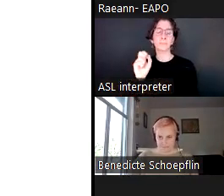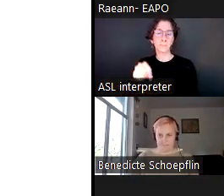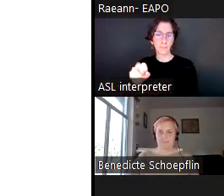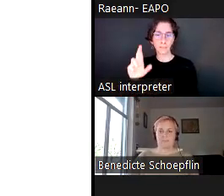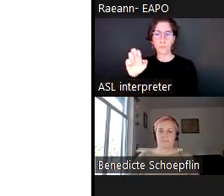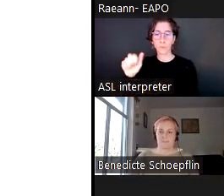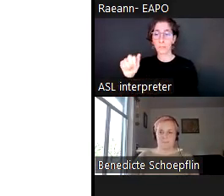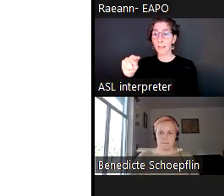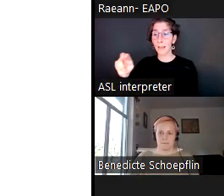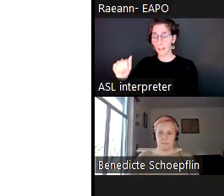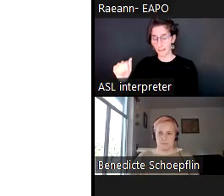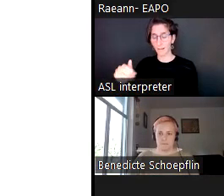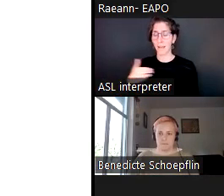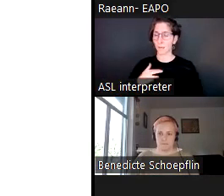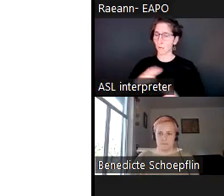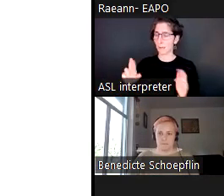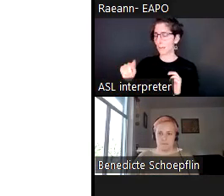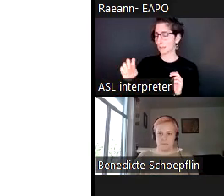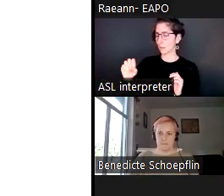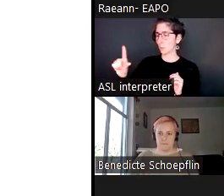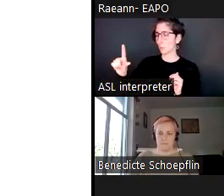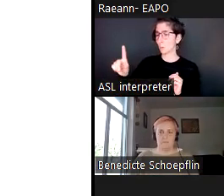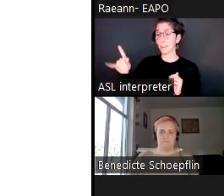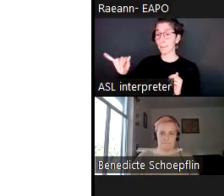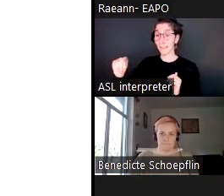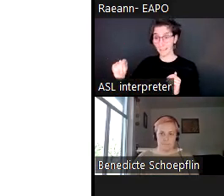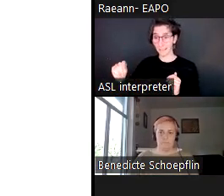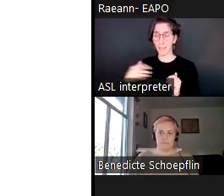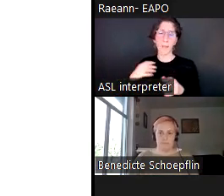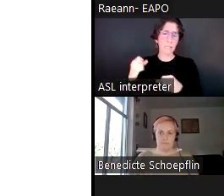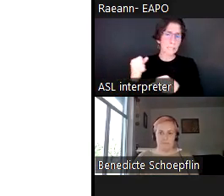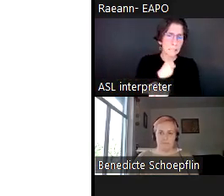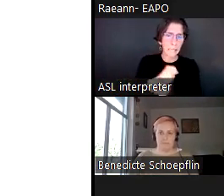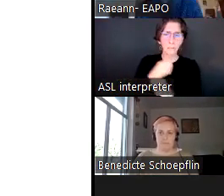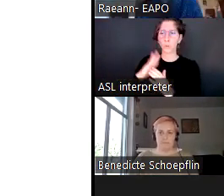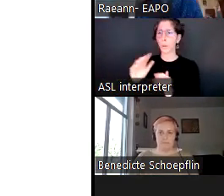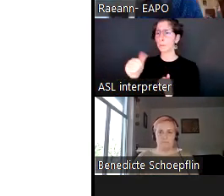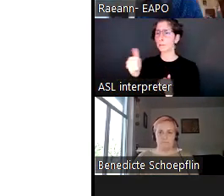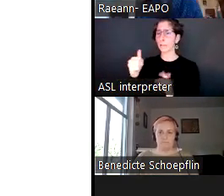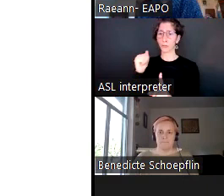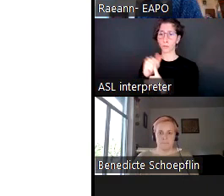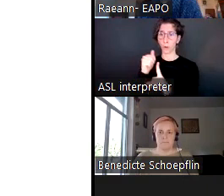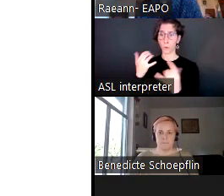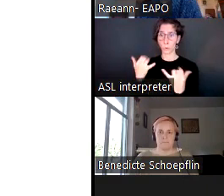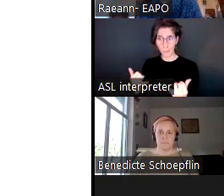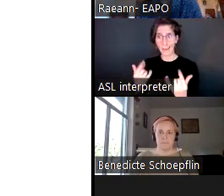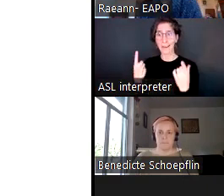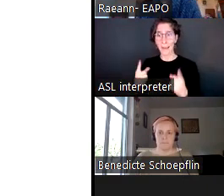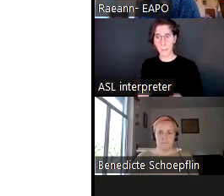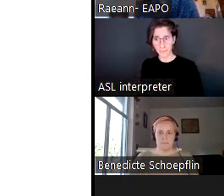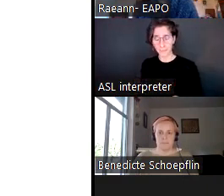And in the toolkits, it'll talk about stats. It'll talk about the top 10 frauds that are happening today, the top 10 ways